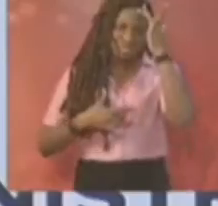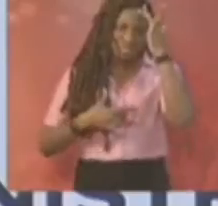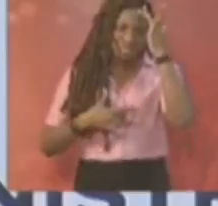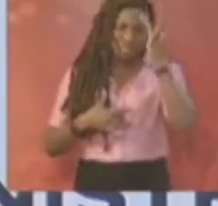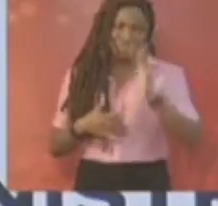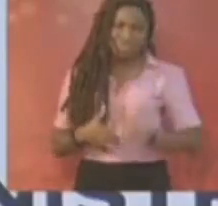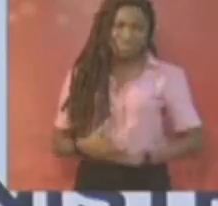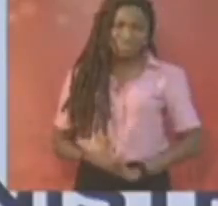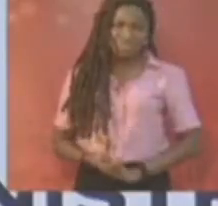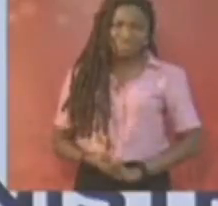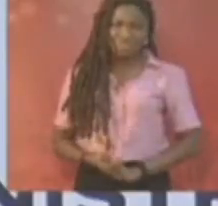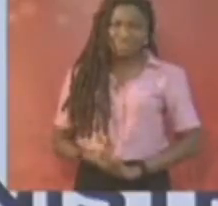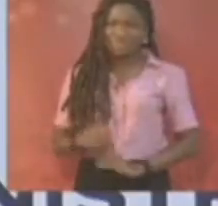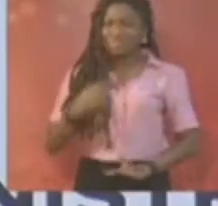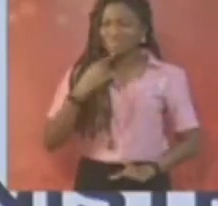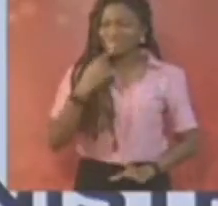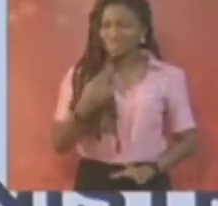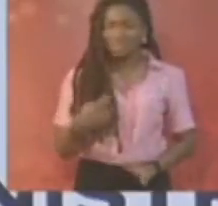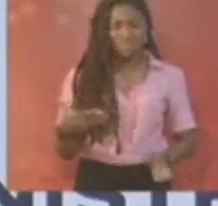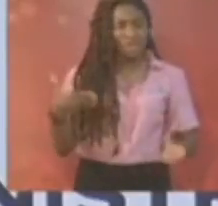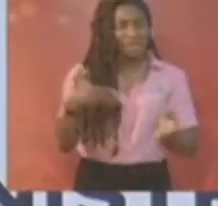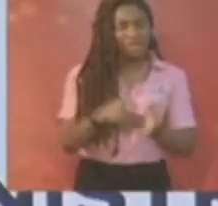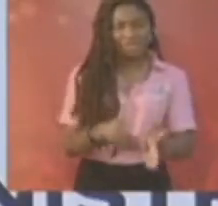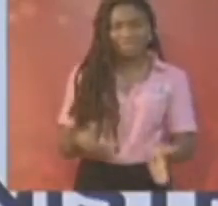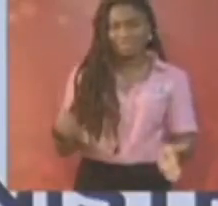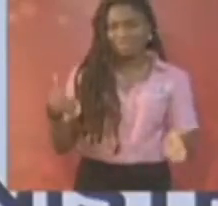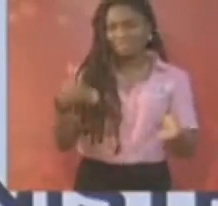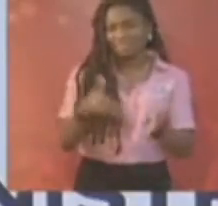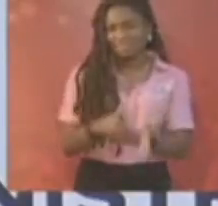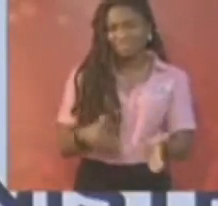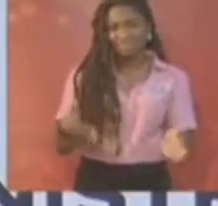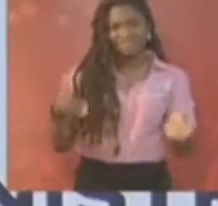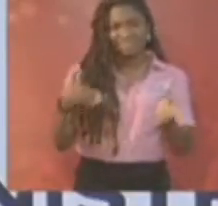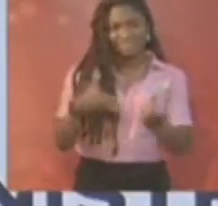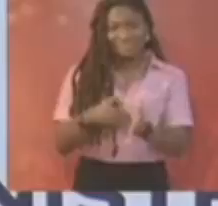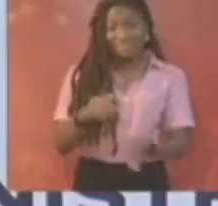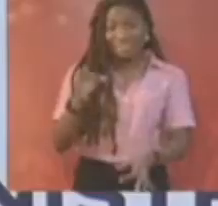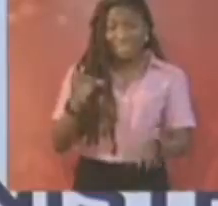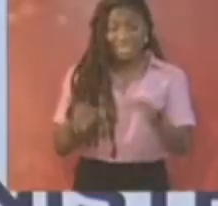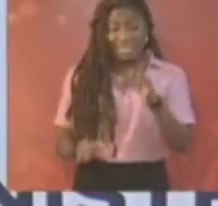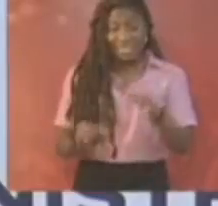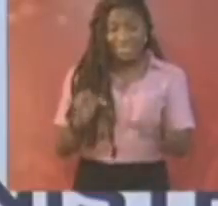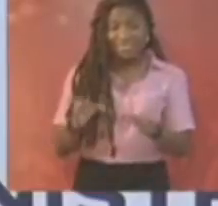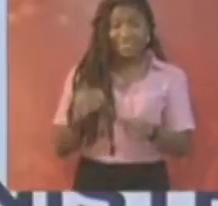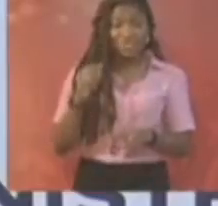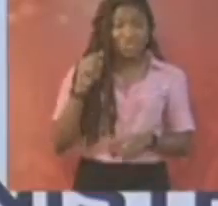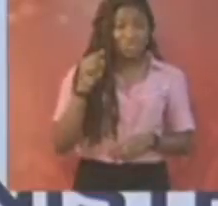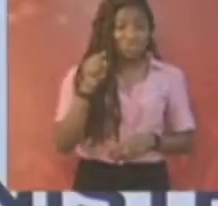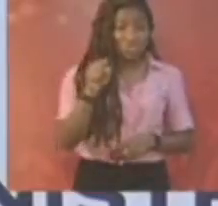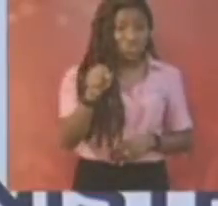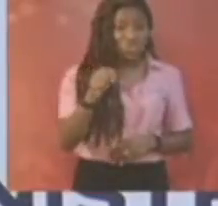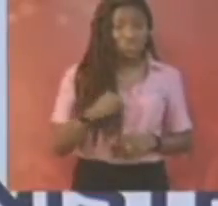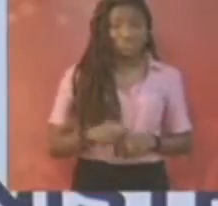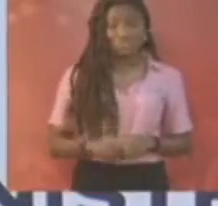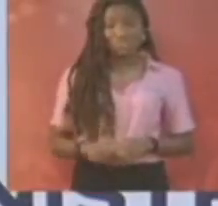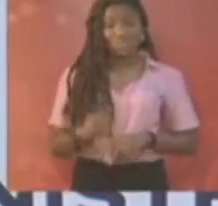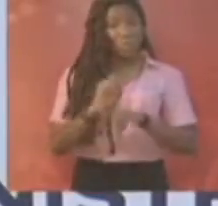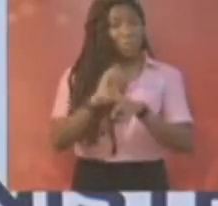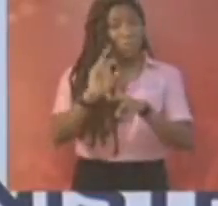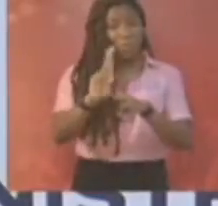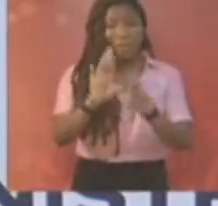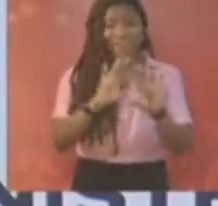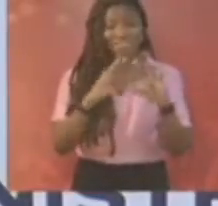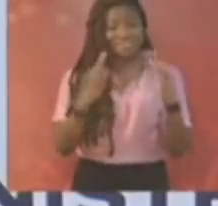is something that we keep emphasizing from an epidemiologic point of view. If you, as a family member, go out